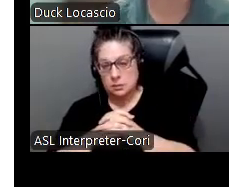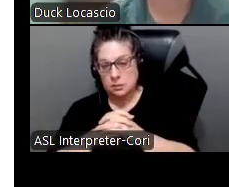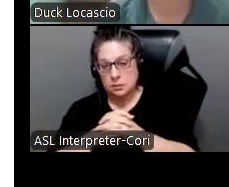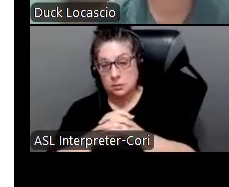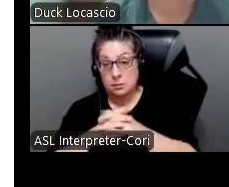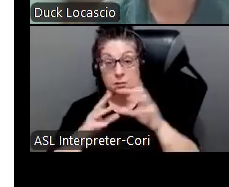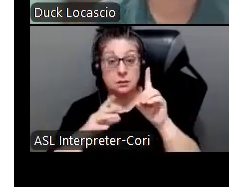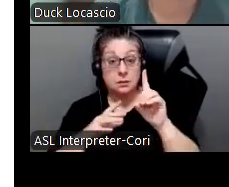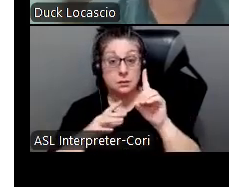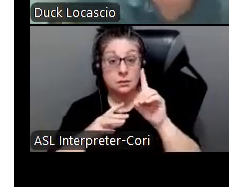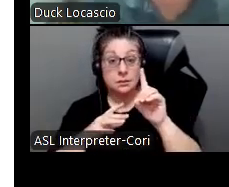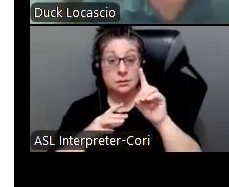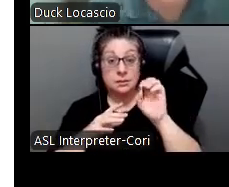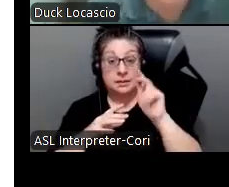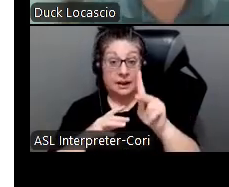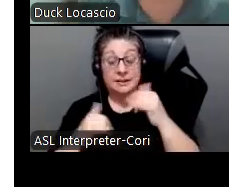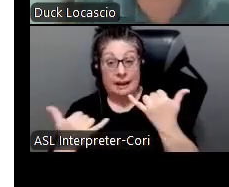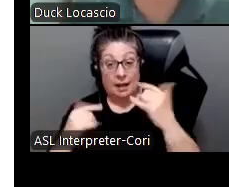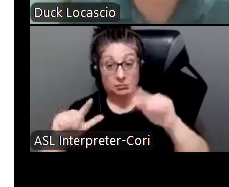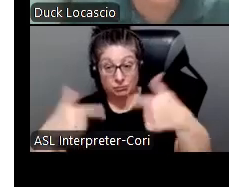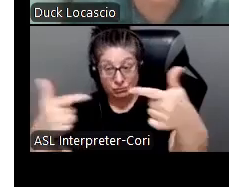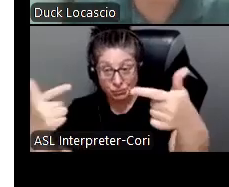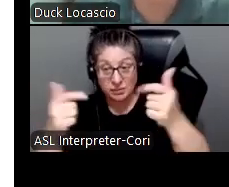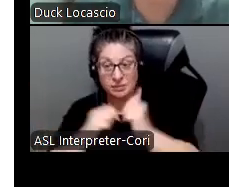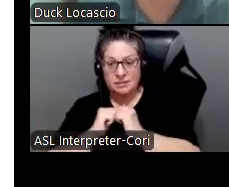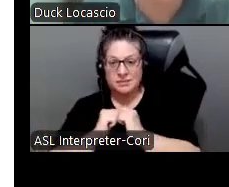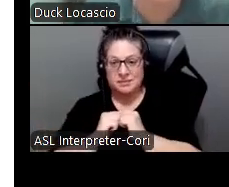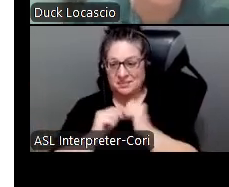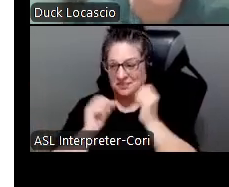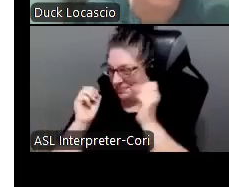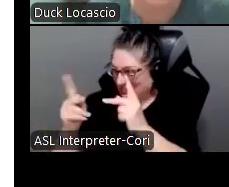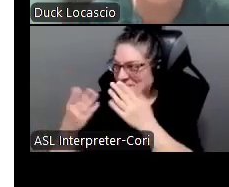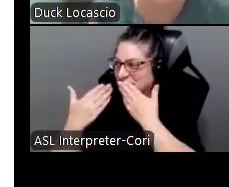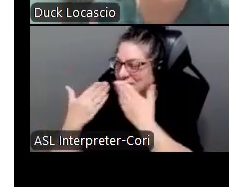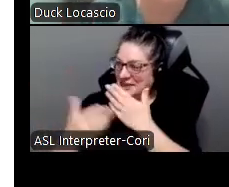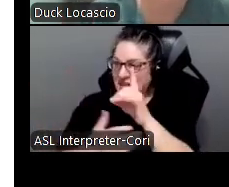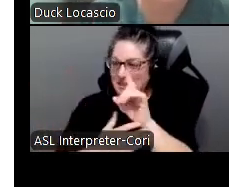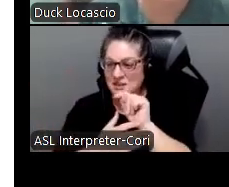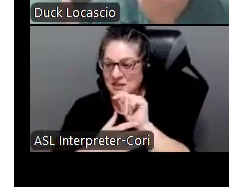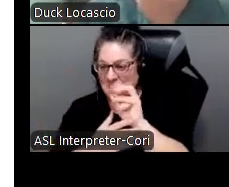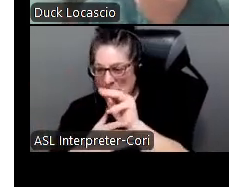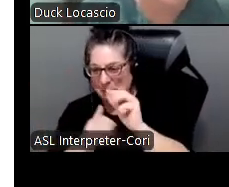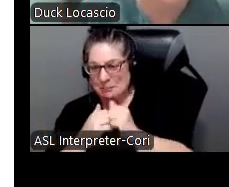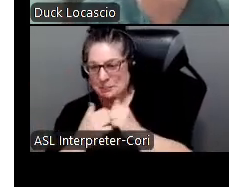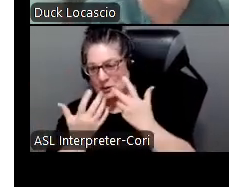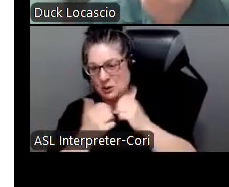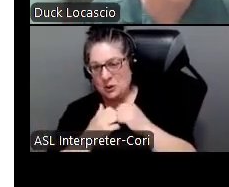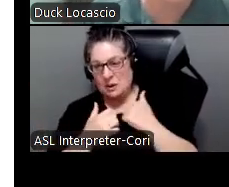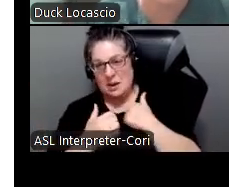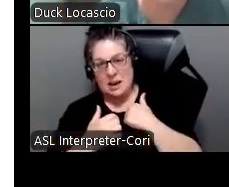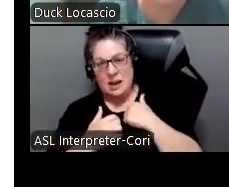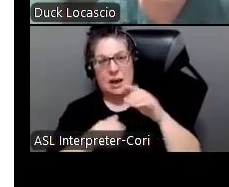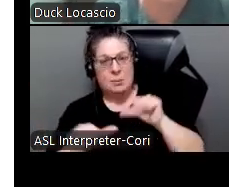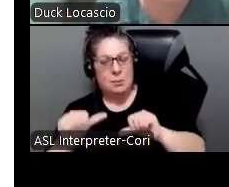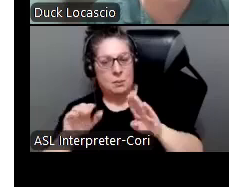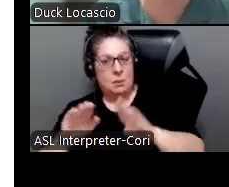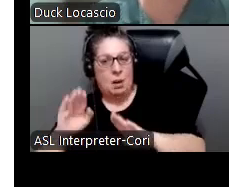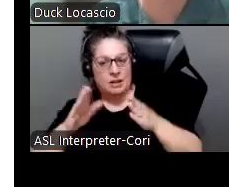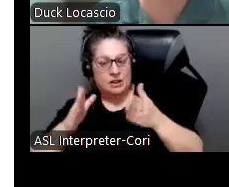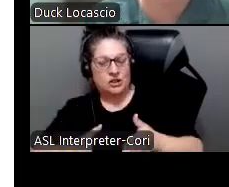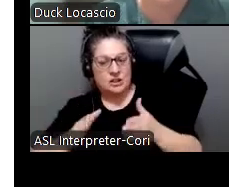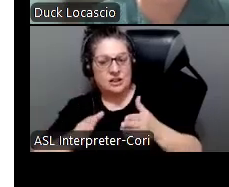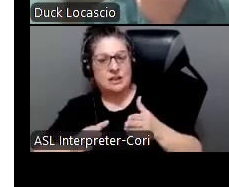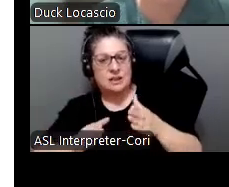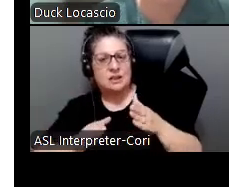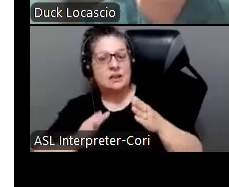And Duck, I'll kick it to you. All right. Thank you, Tim. So I'm the biologist program manager for the